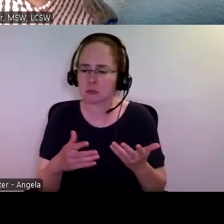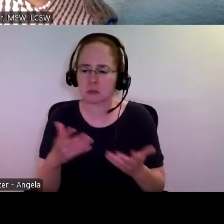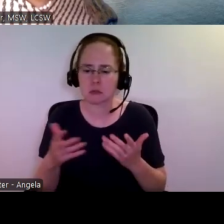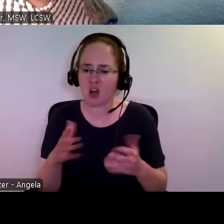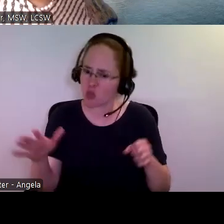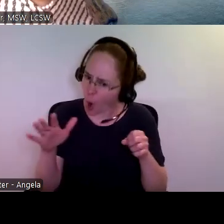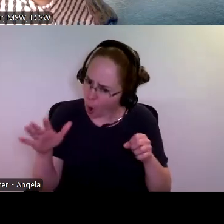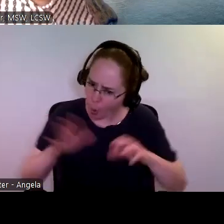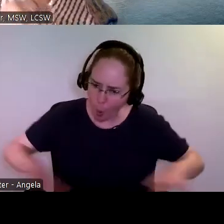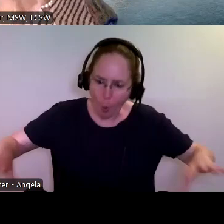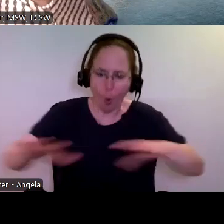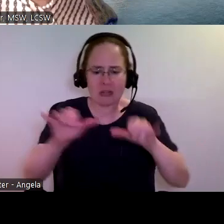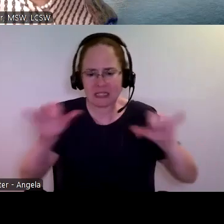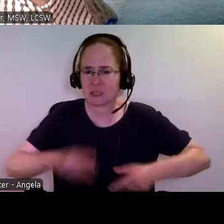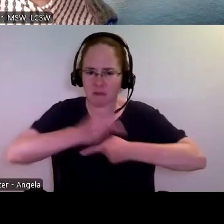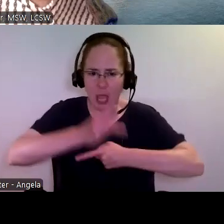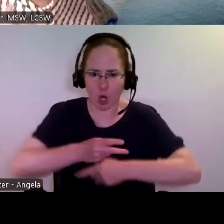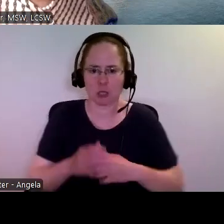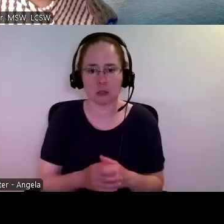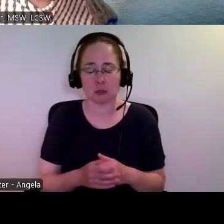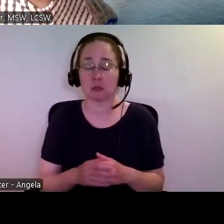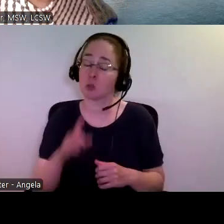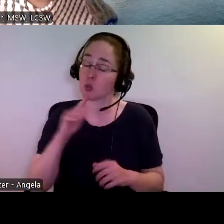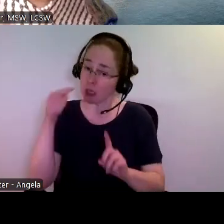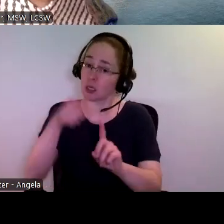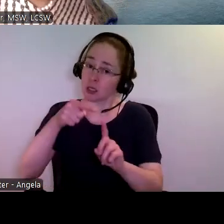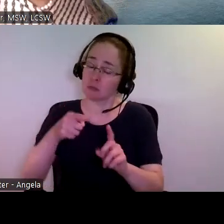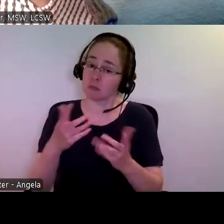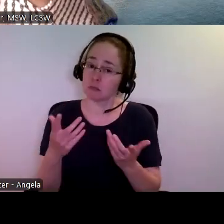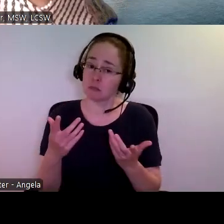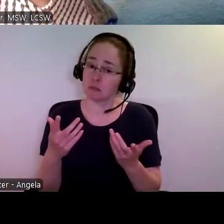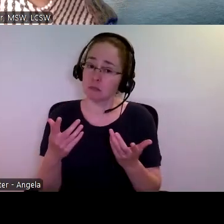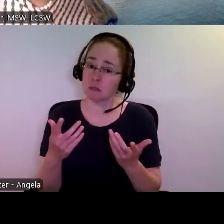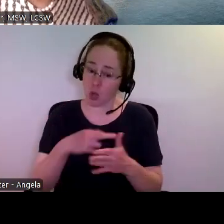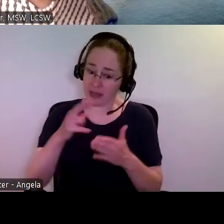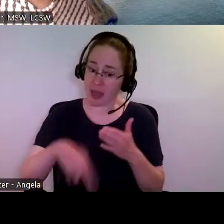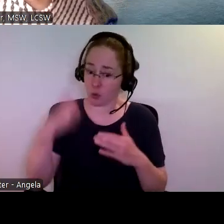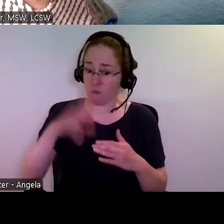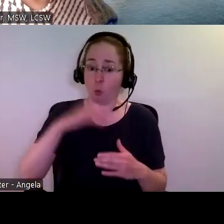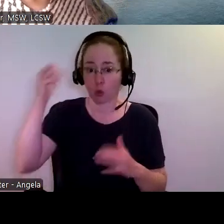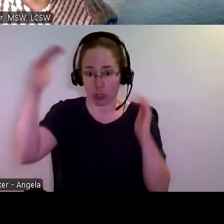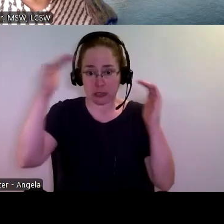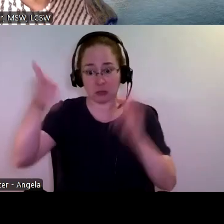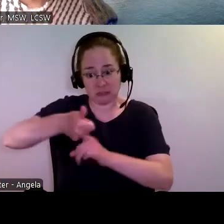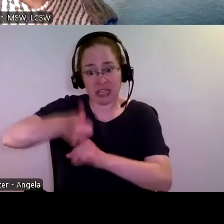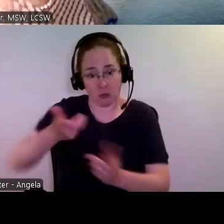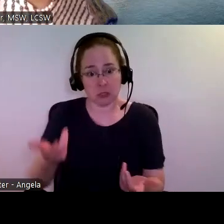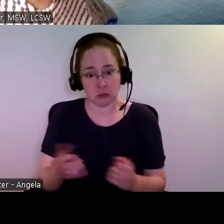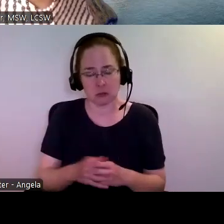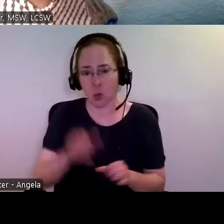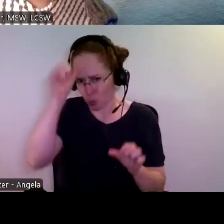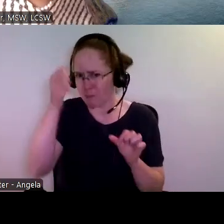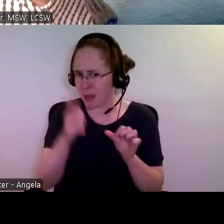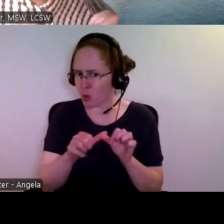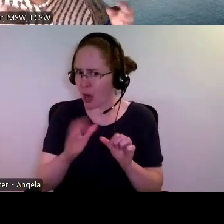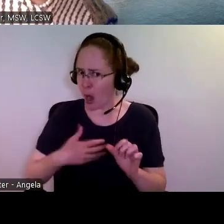system of care? And ultimately, we want to see what are the outcomes for older adults themselves. Remember, the